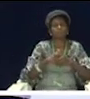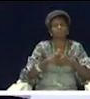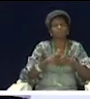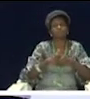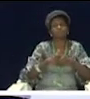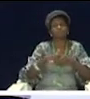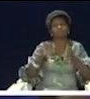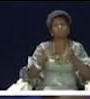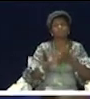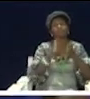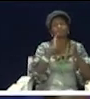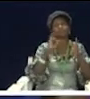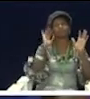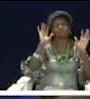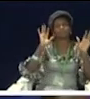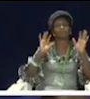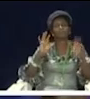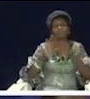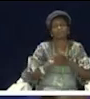That's good.